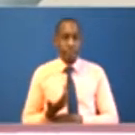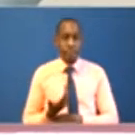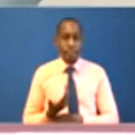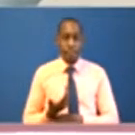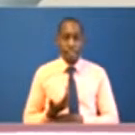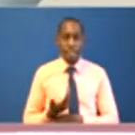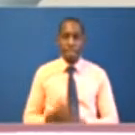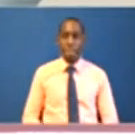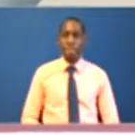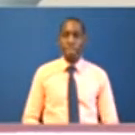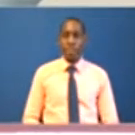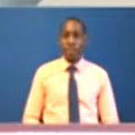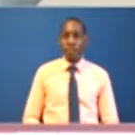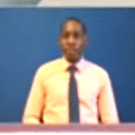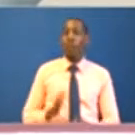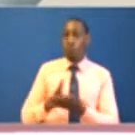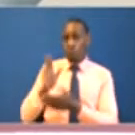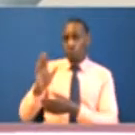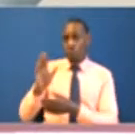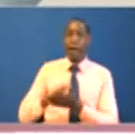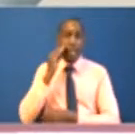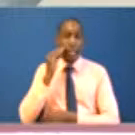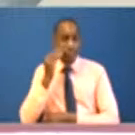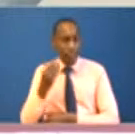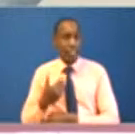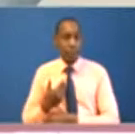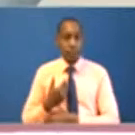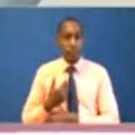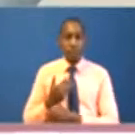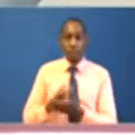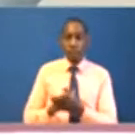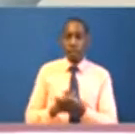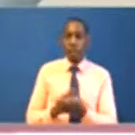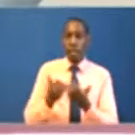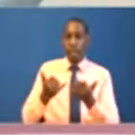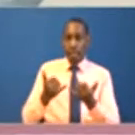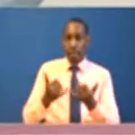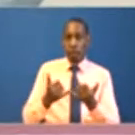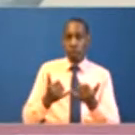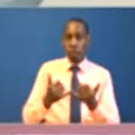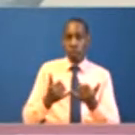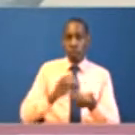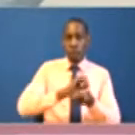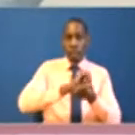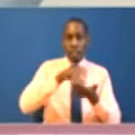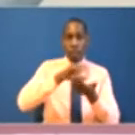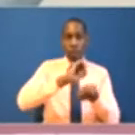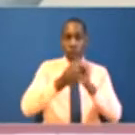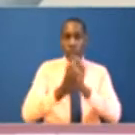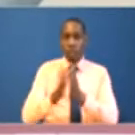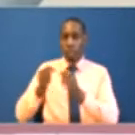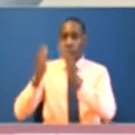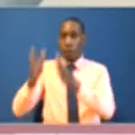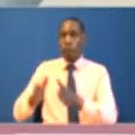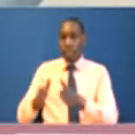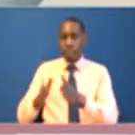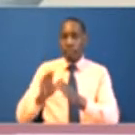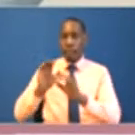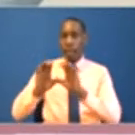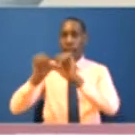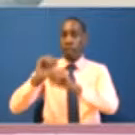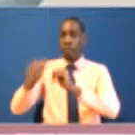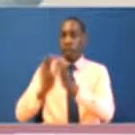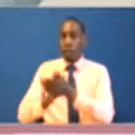there he has been there the dispensation we are moving from the winner takes all dispensation